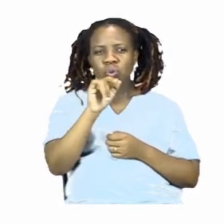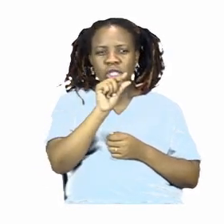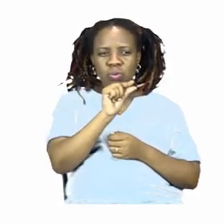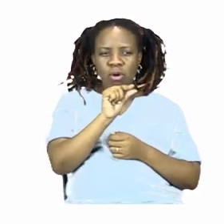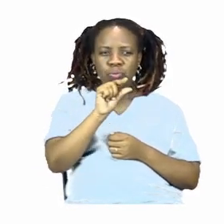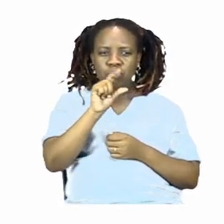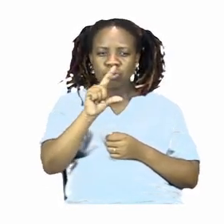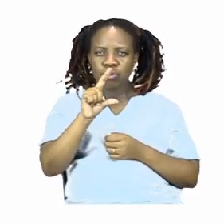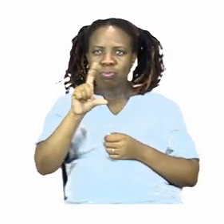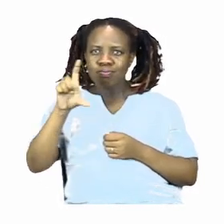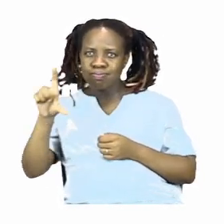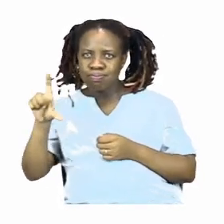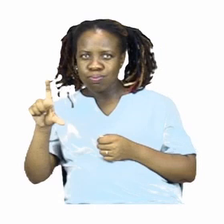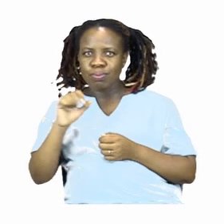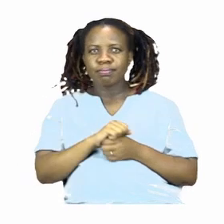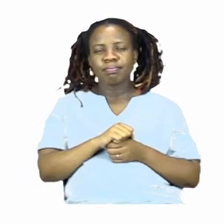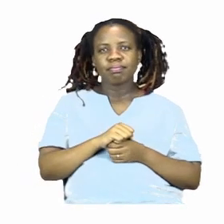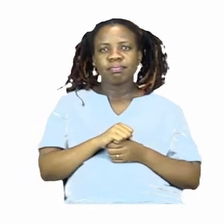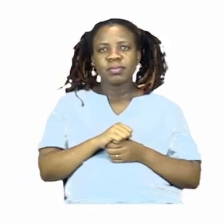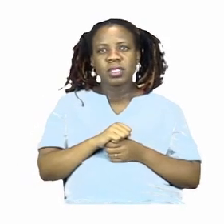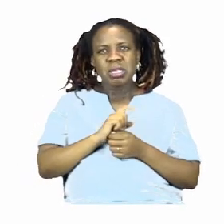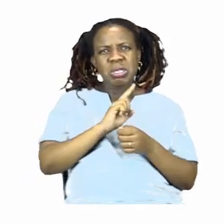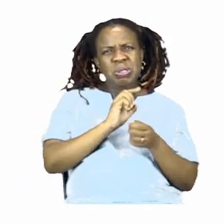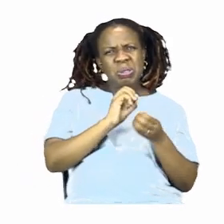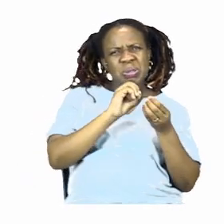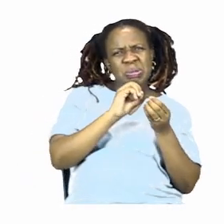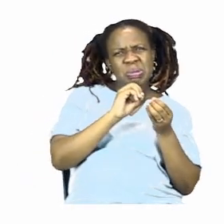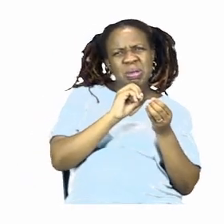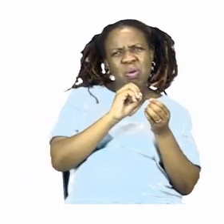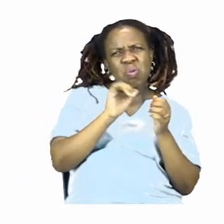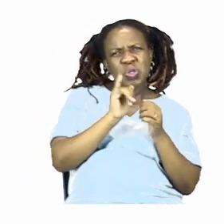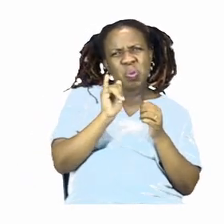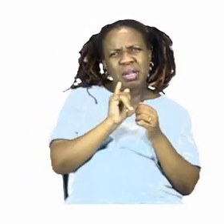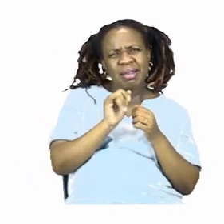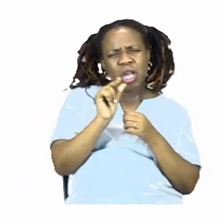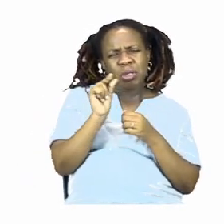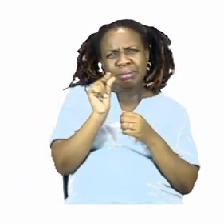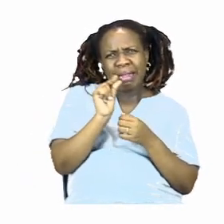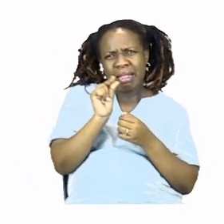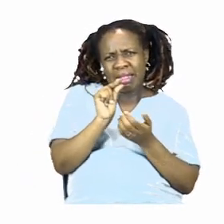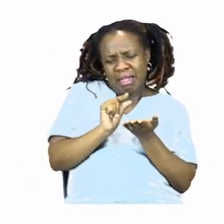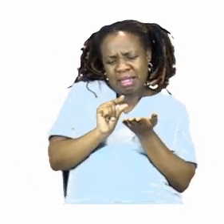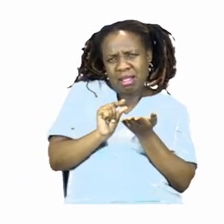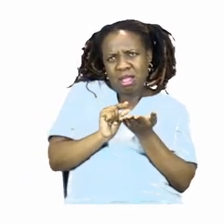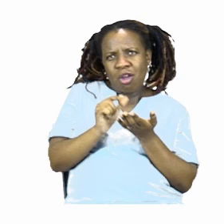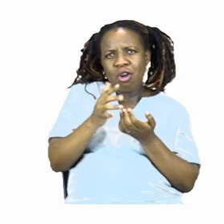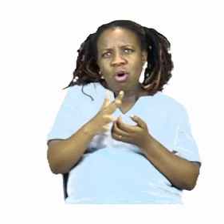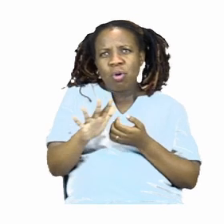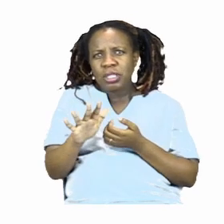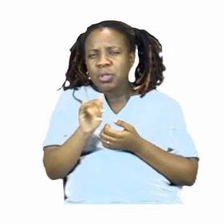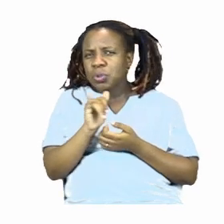fire trucks, which one would you say has the smallest capacity? That's right,